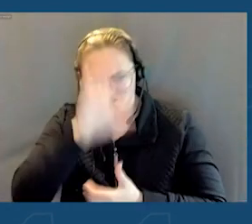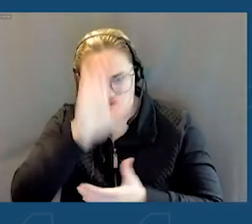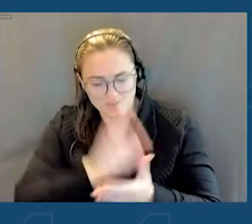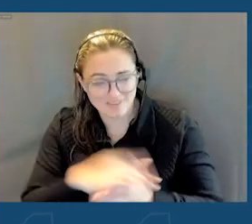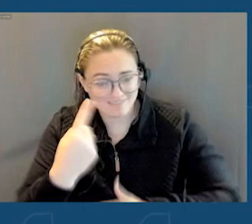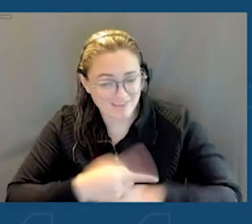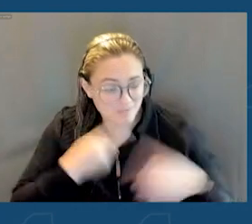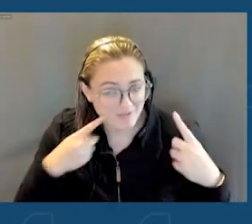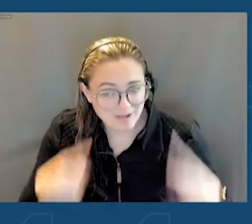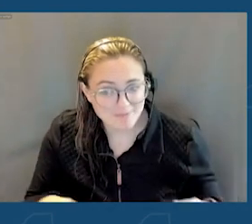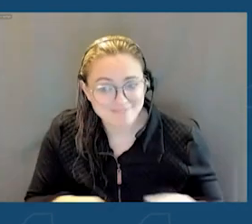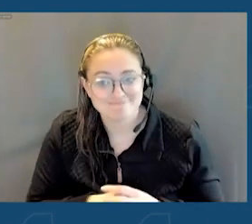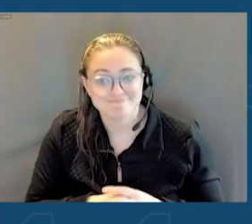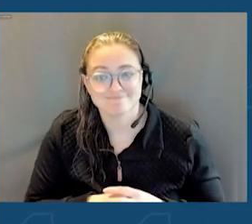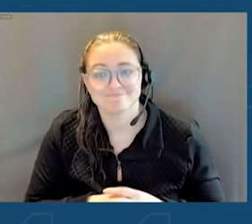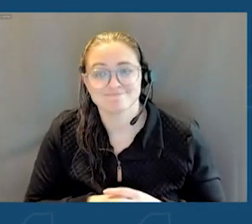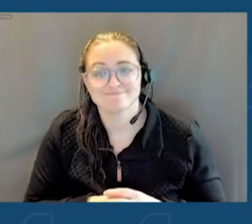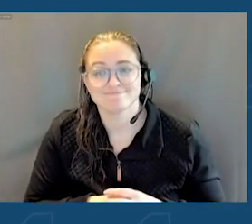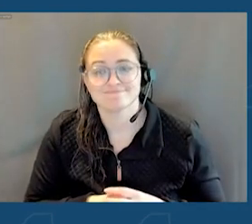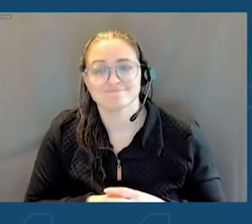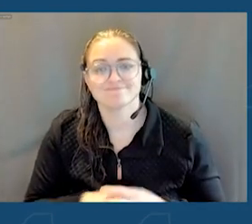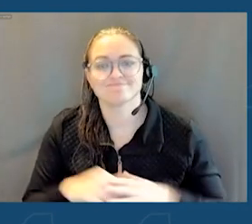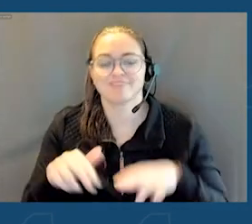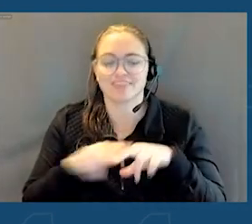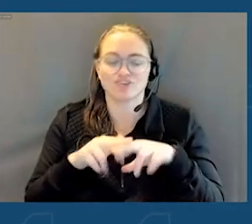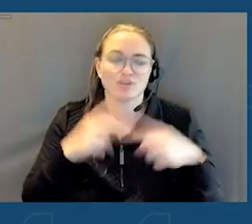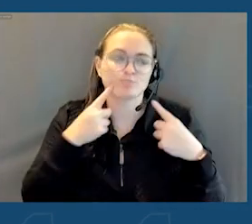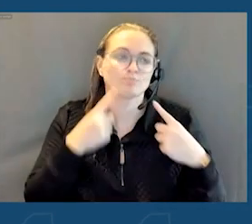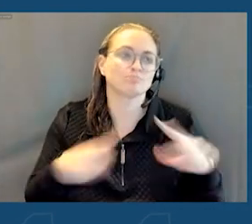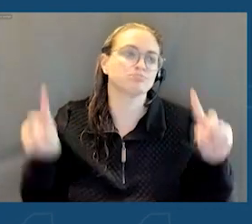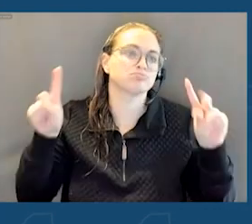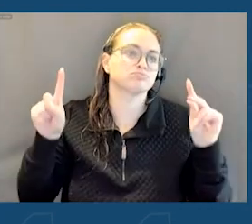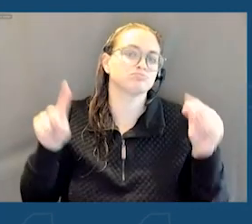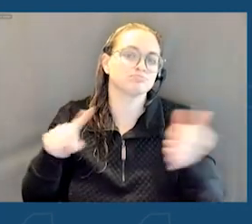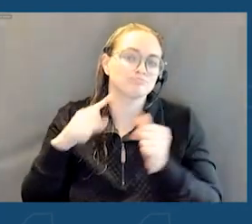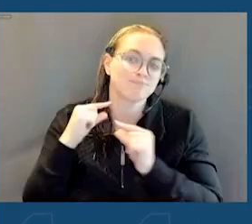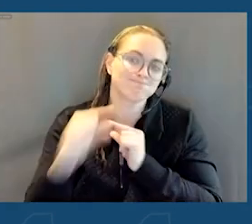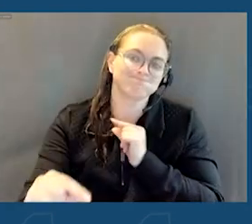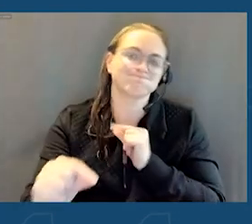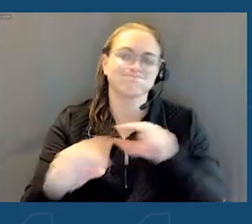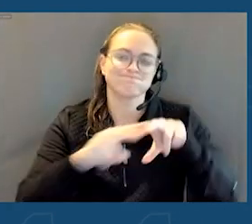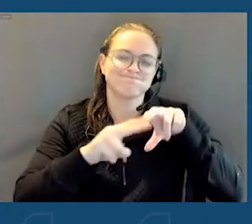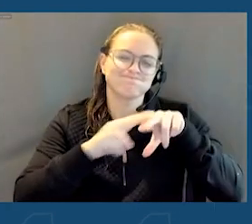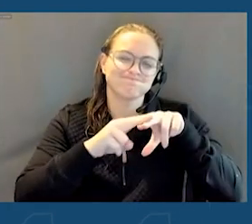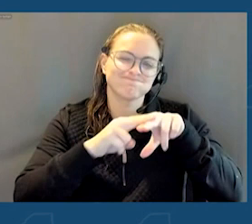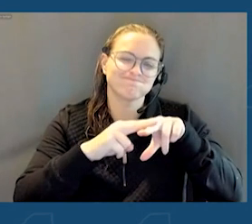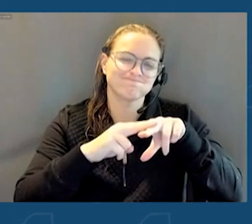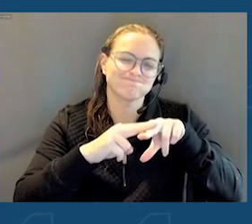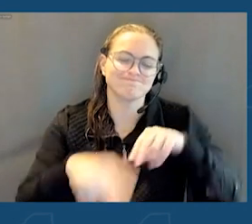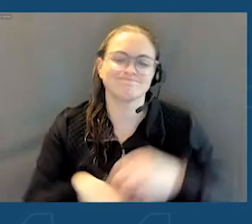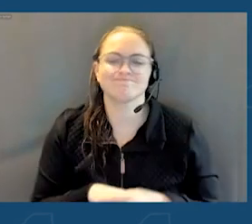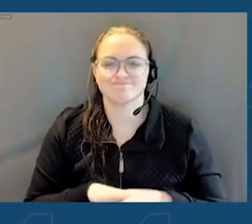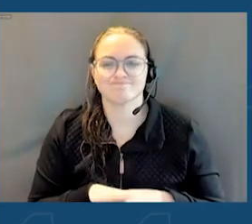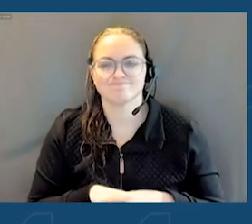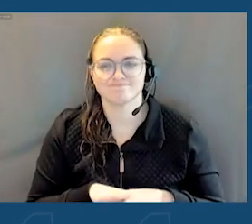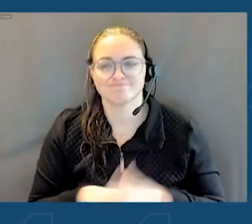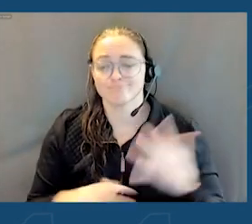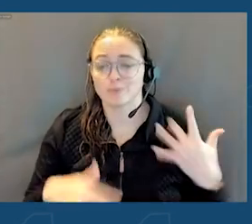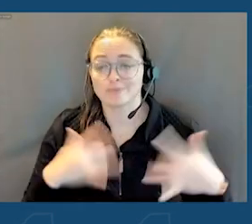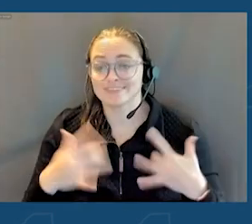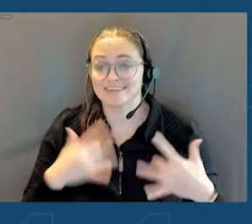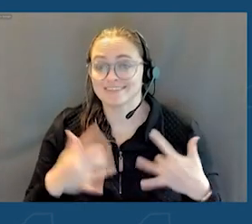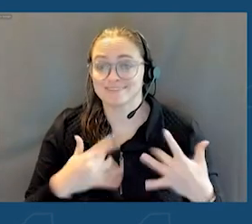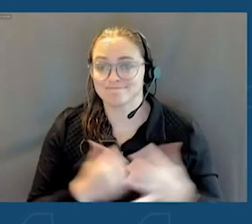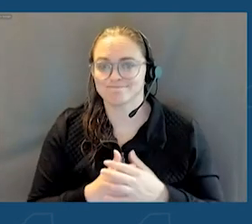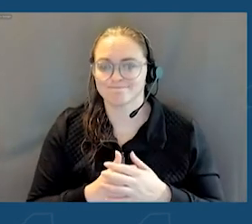come, the train is finally rolling down the tracks. And we are so excited about the